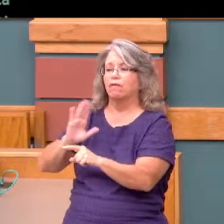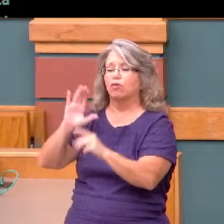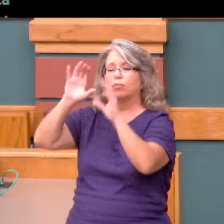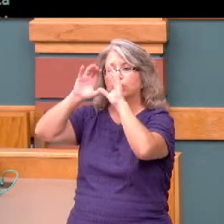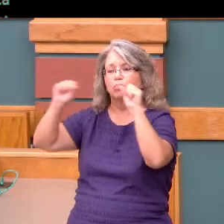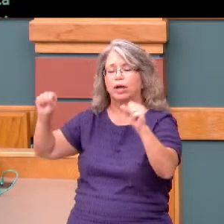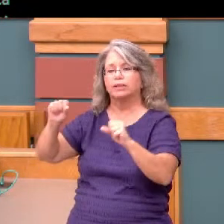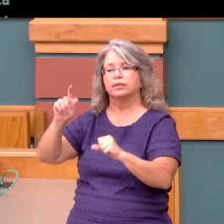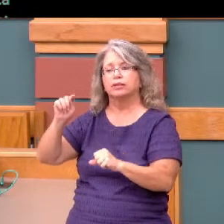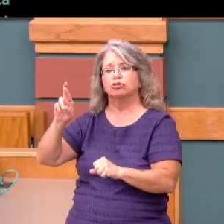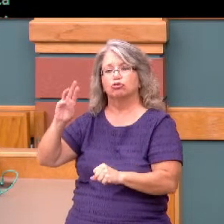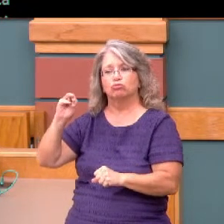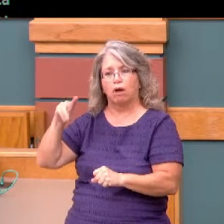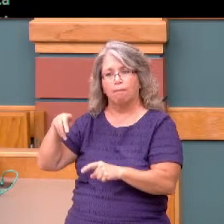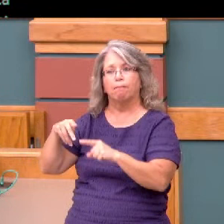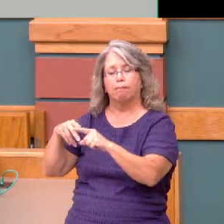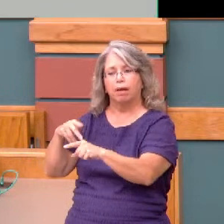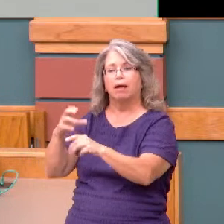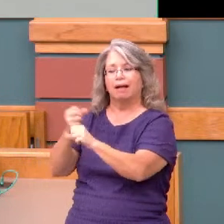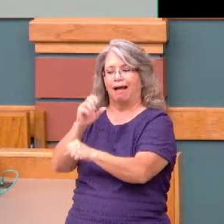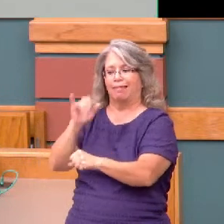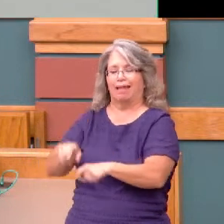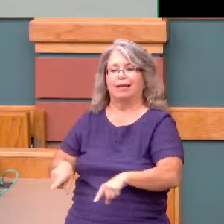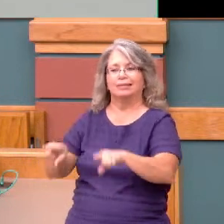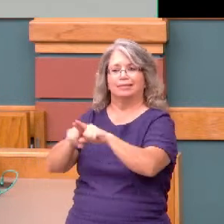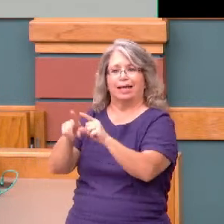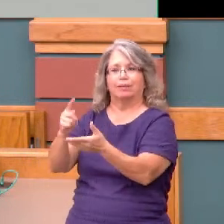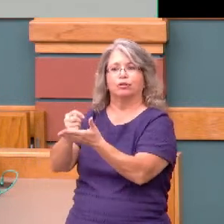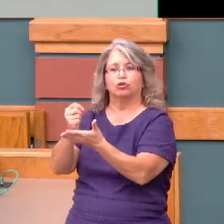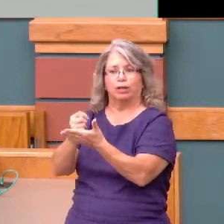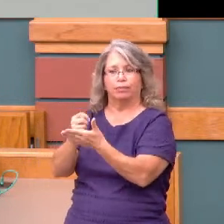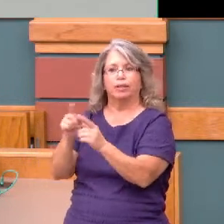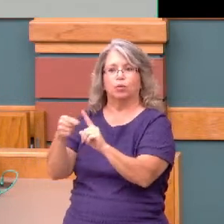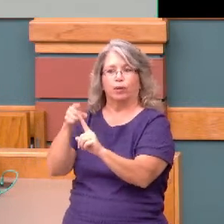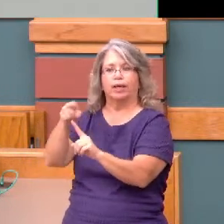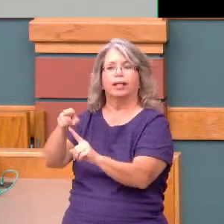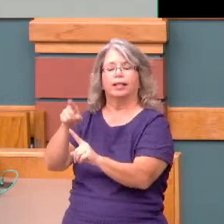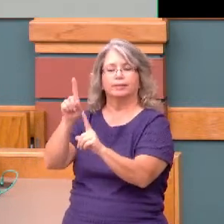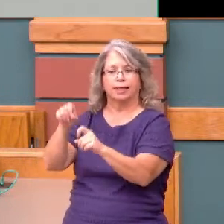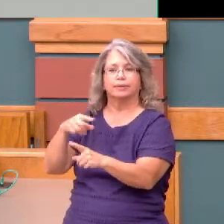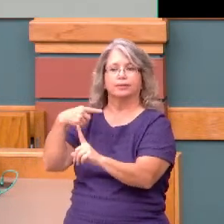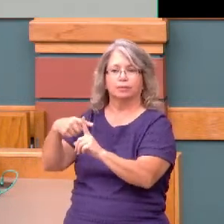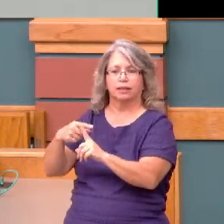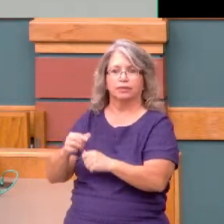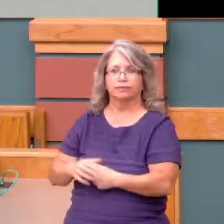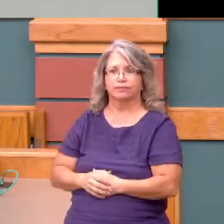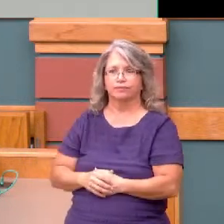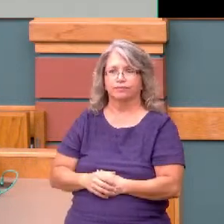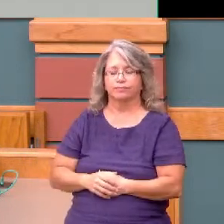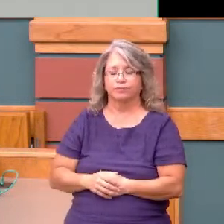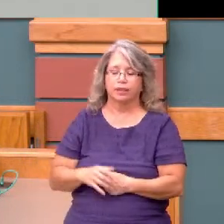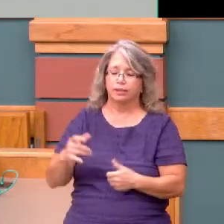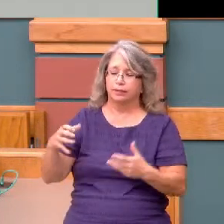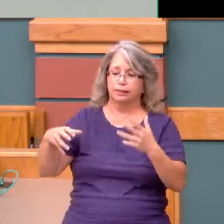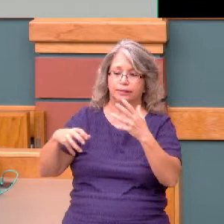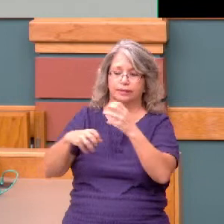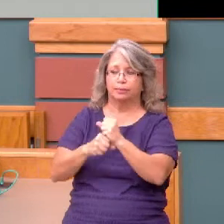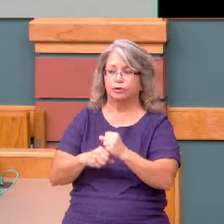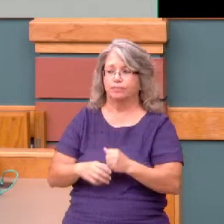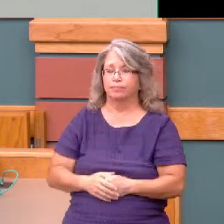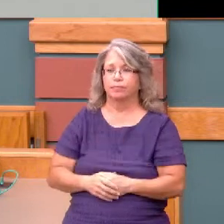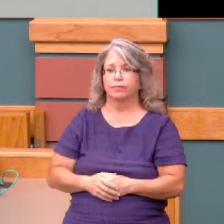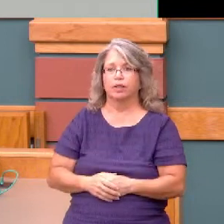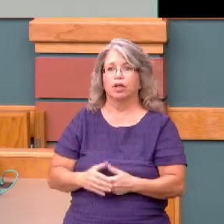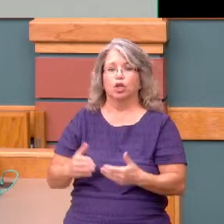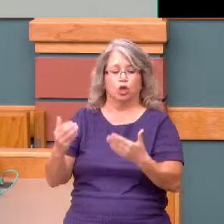when he contracted COVID. Okay, so in summary, the new cases are showing signs of peaking, but